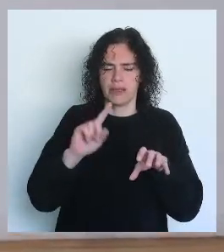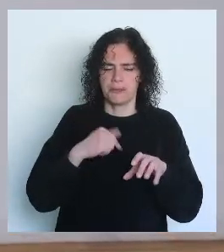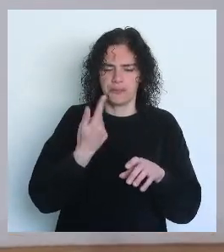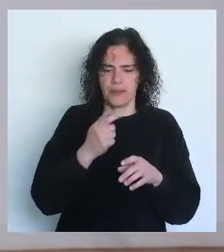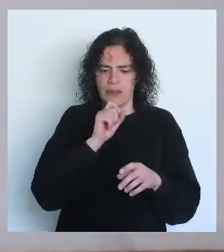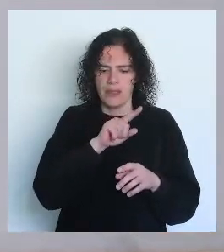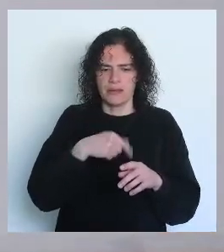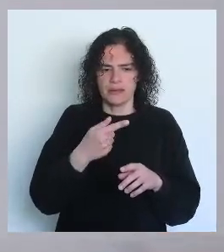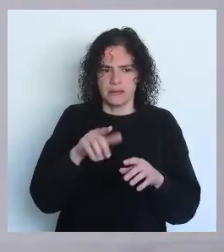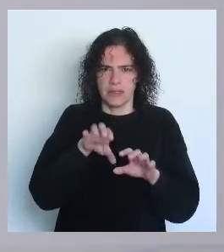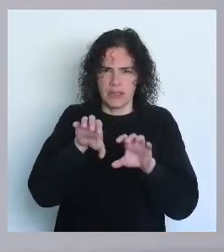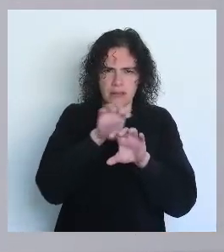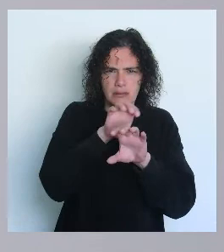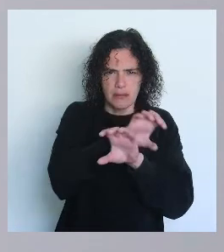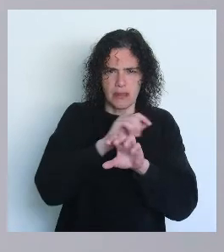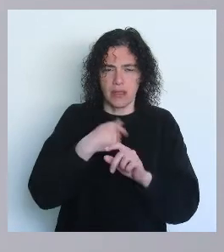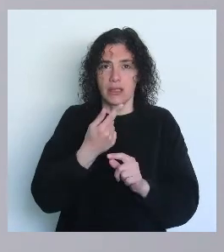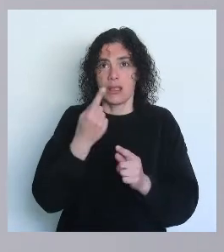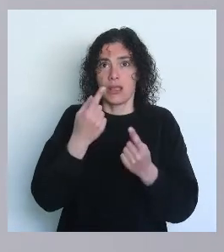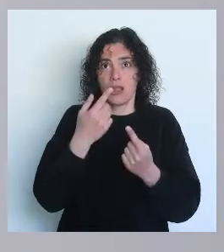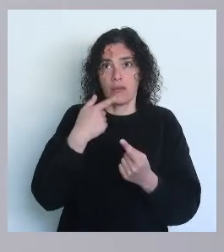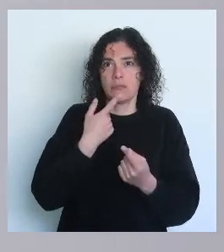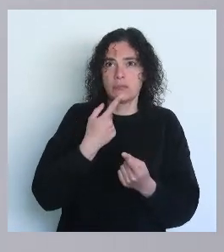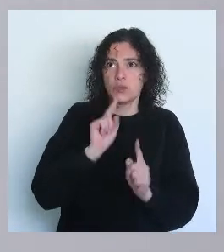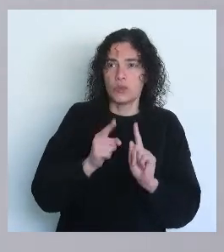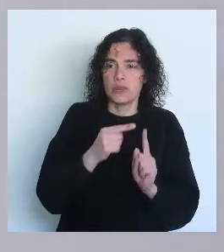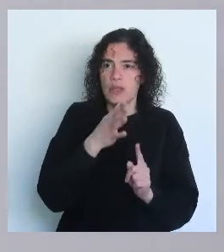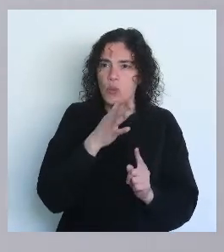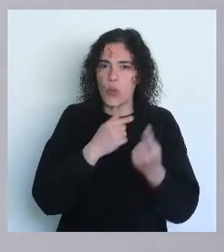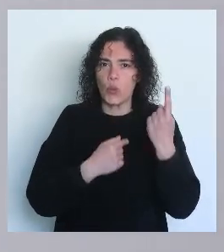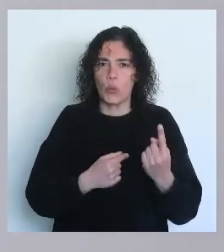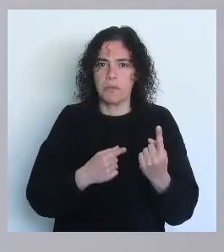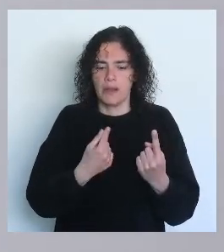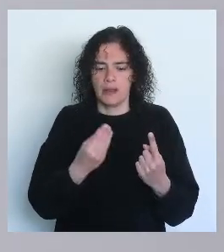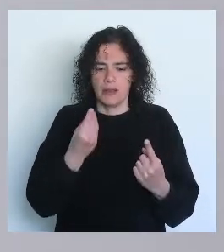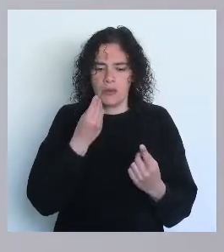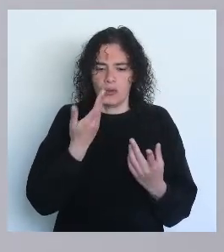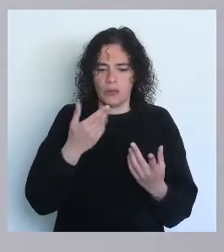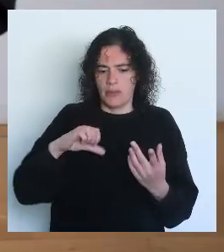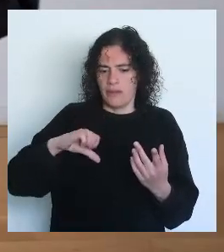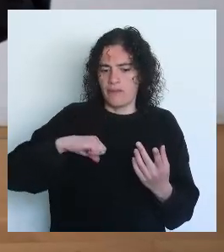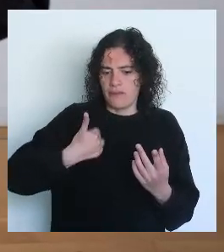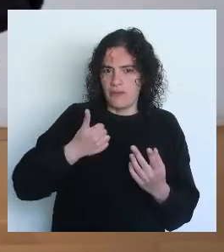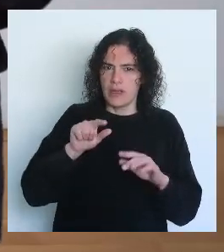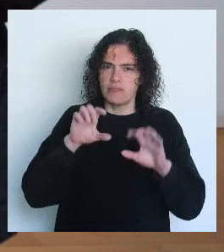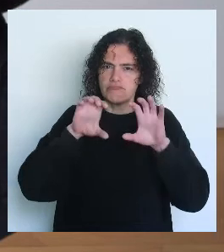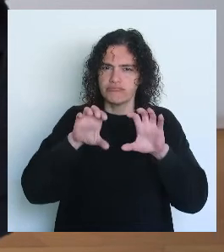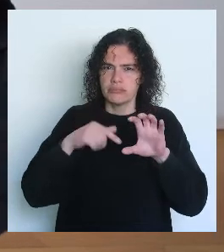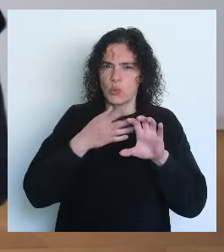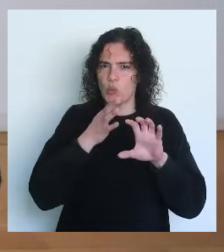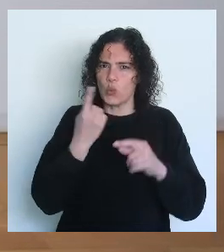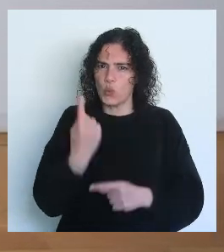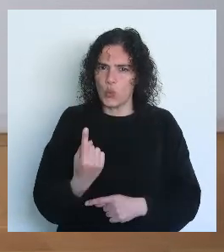equal space, but actually veer to the left. Then the notion of monochrome, what looks like a greenish